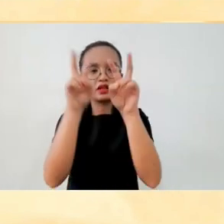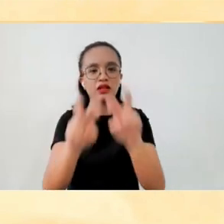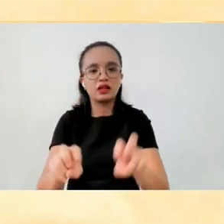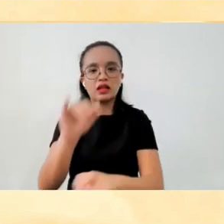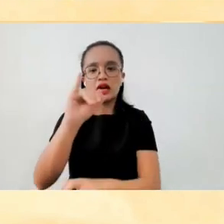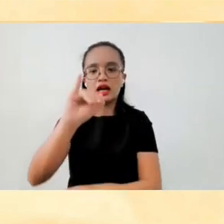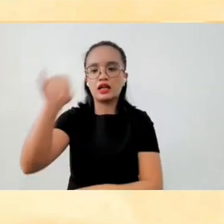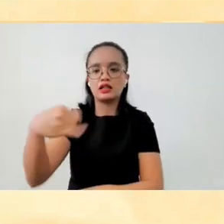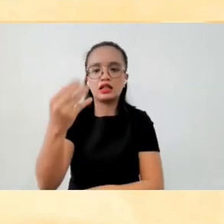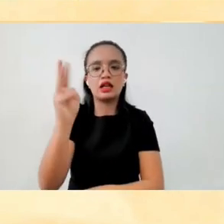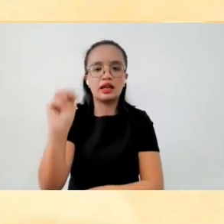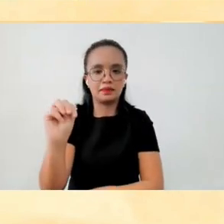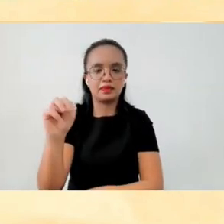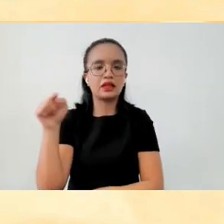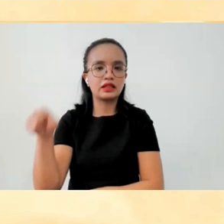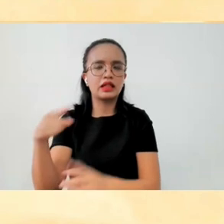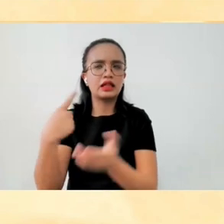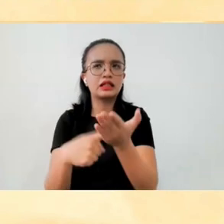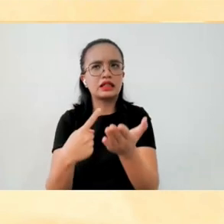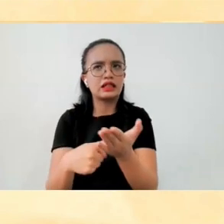IJM, they talk about like